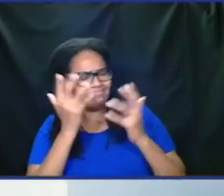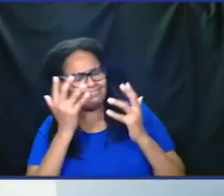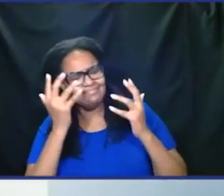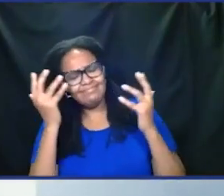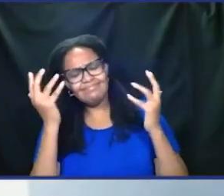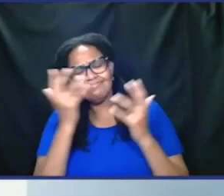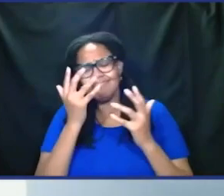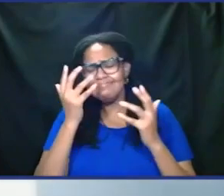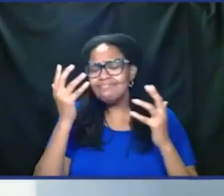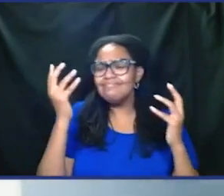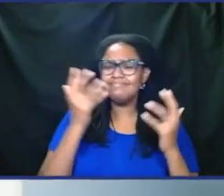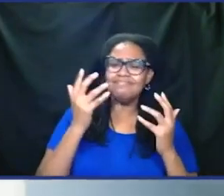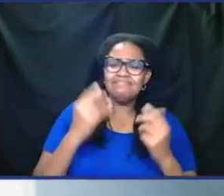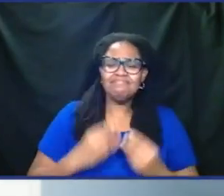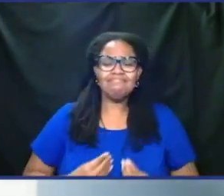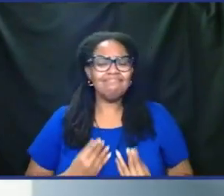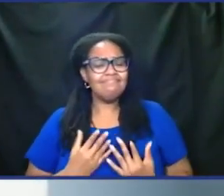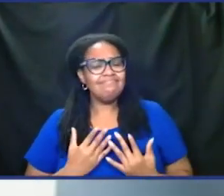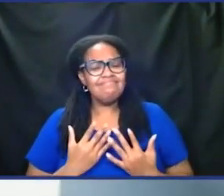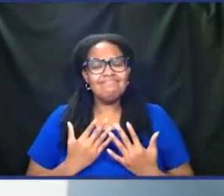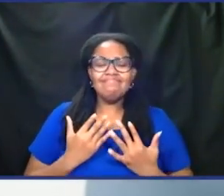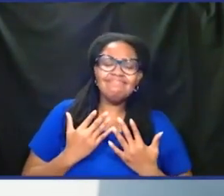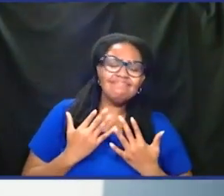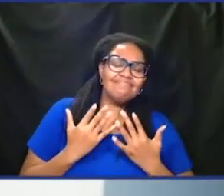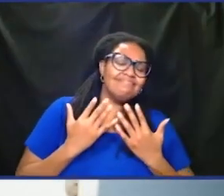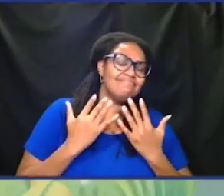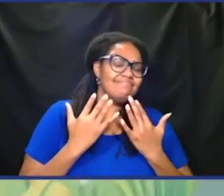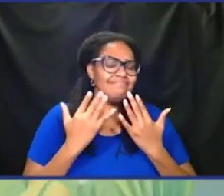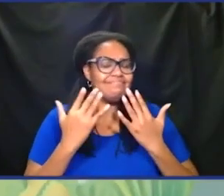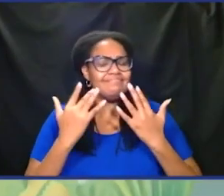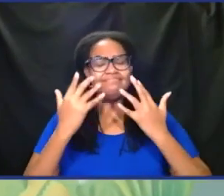ooh, ooh, ooh, ooh,